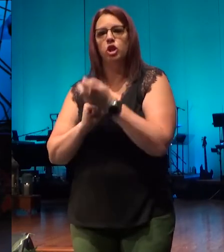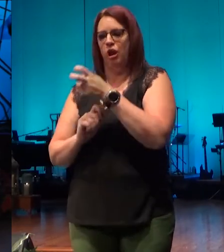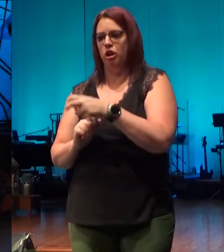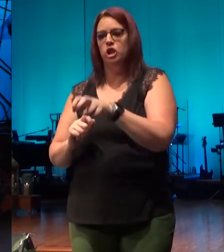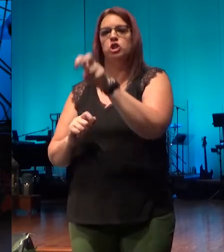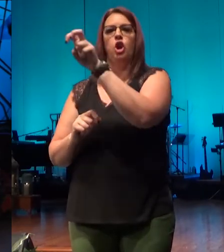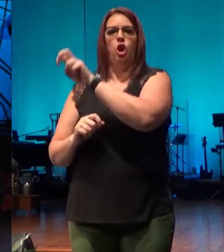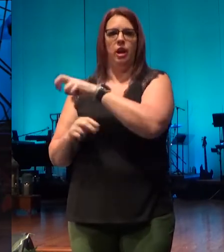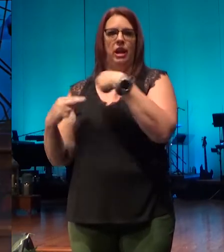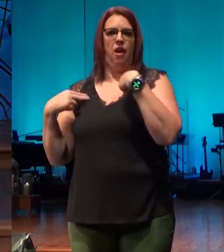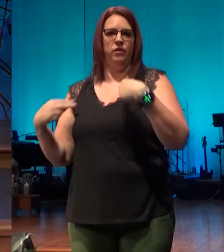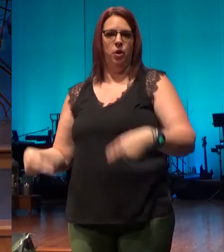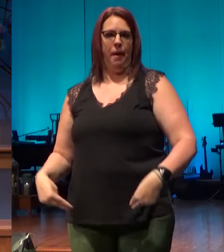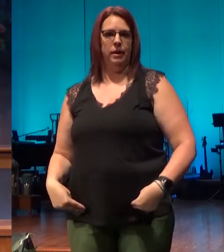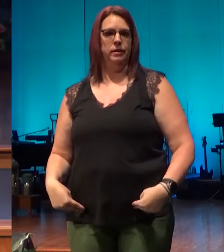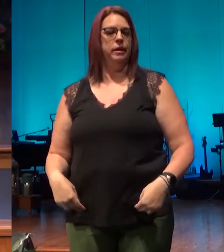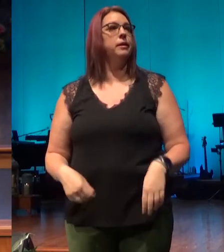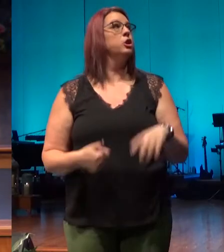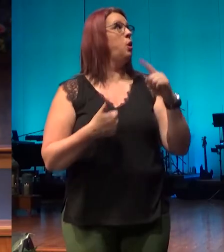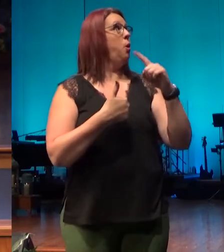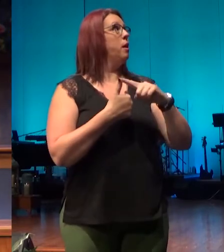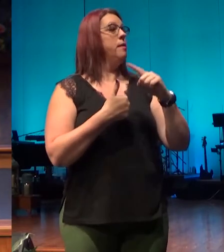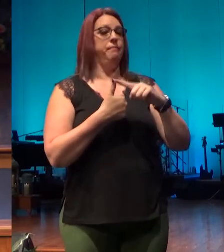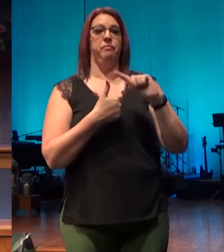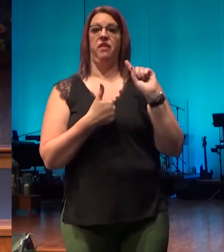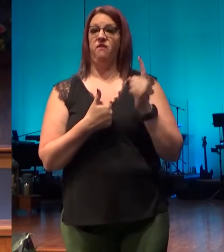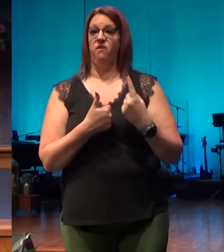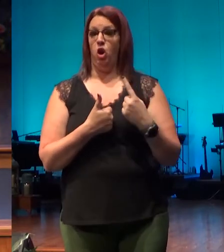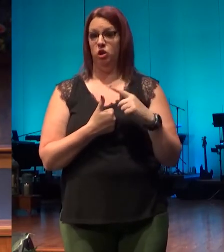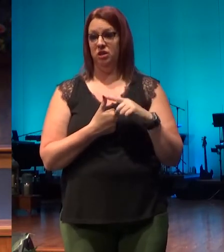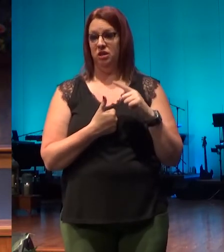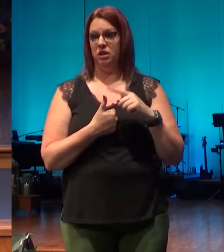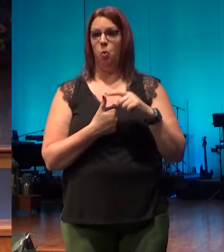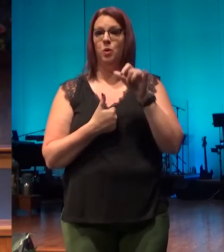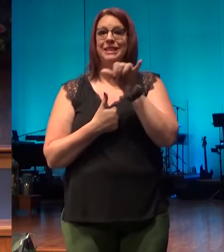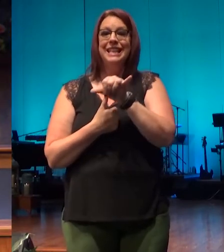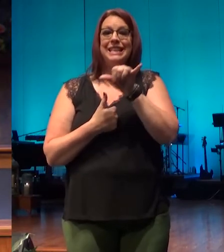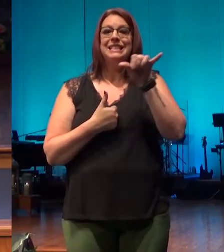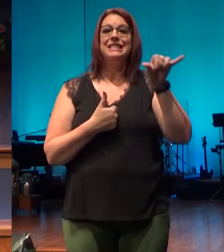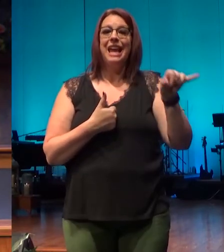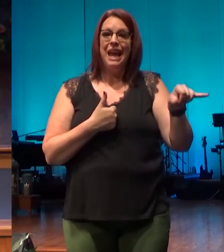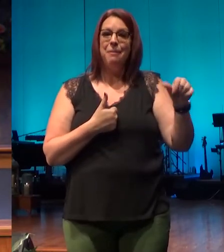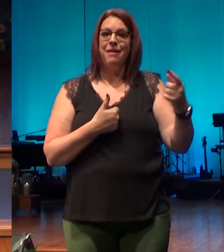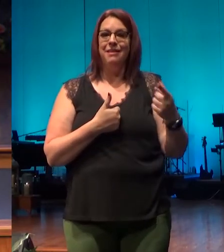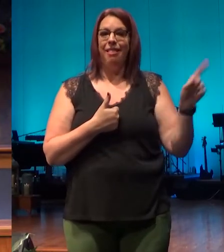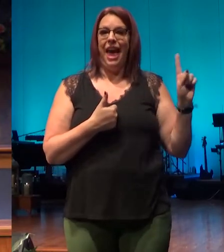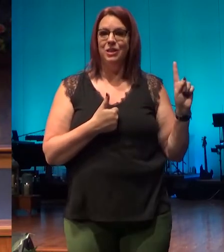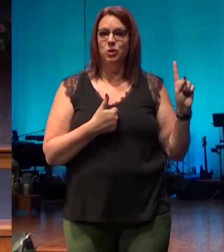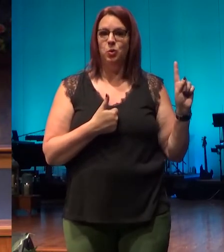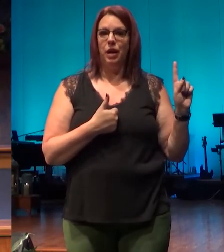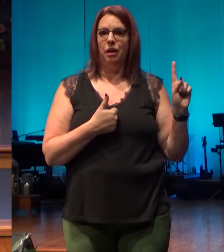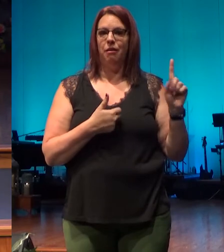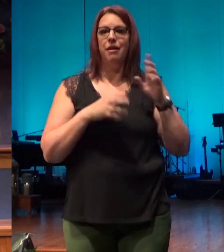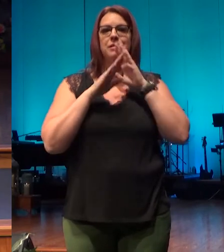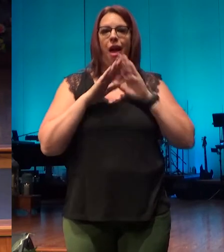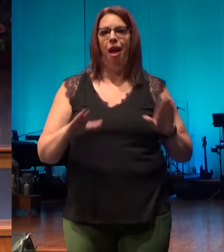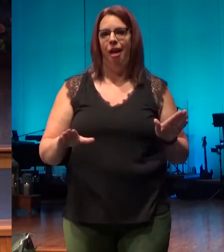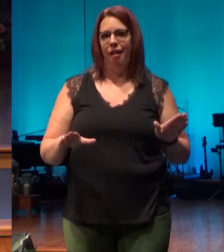humanity. The first one is actually the same one that I used last week as the first one: